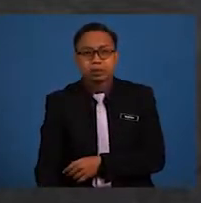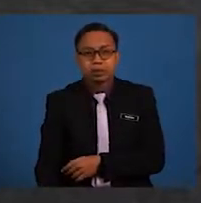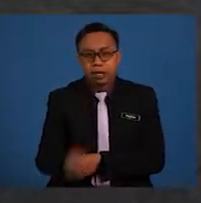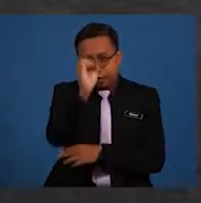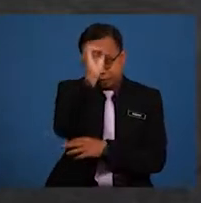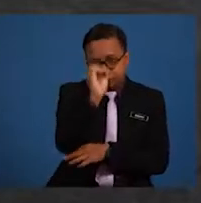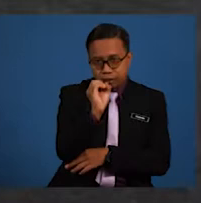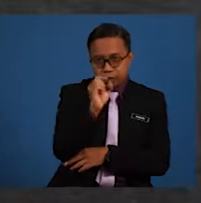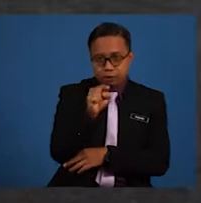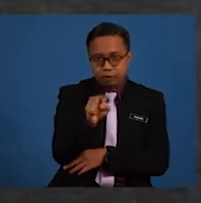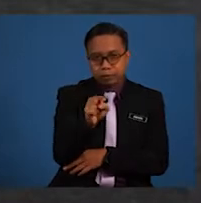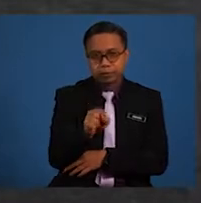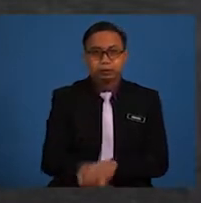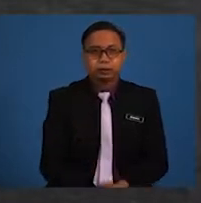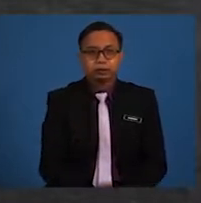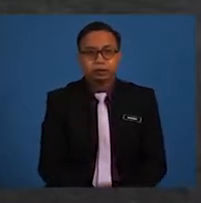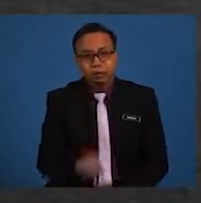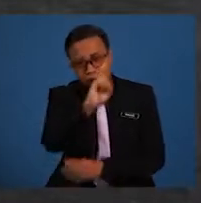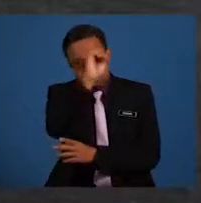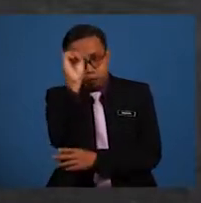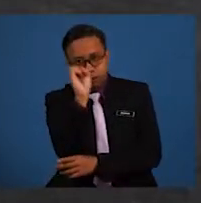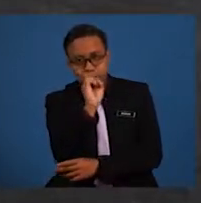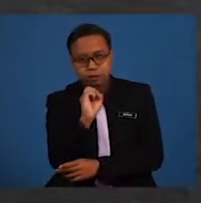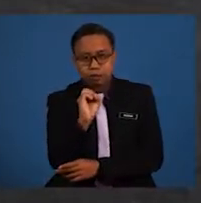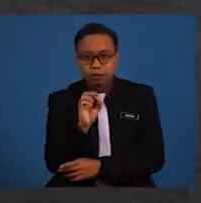exclamation mark, question mark,